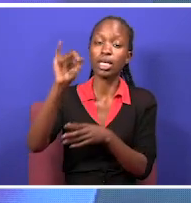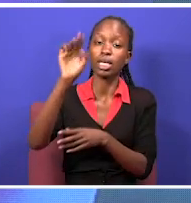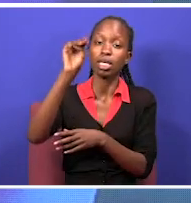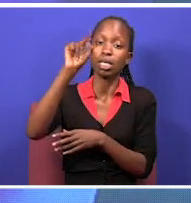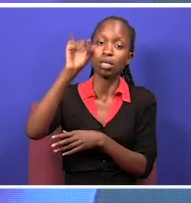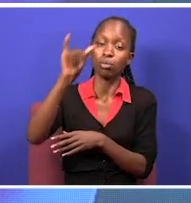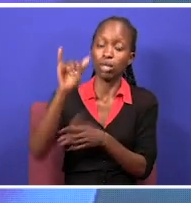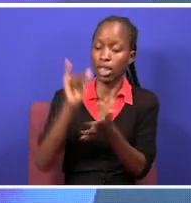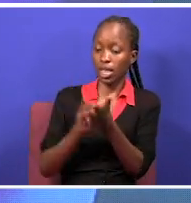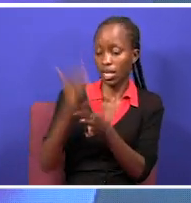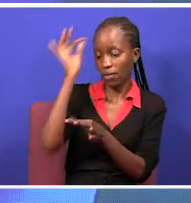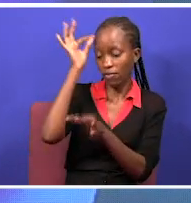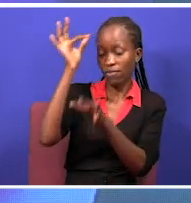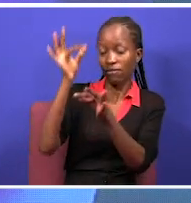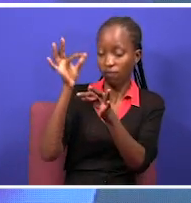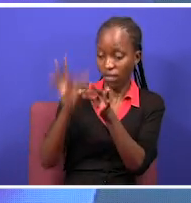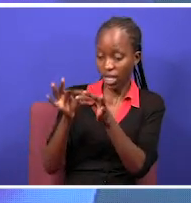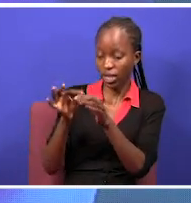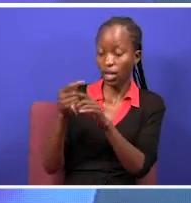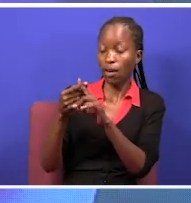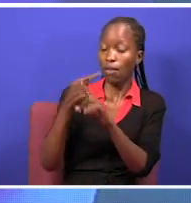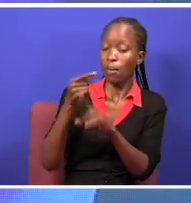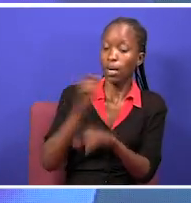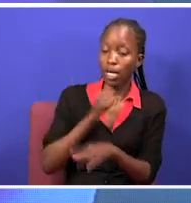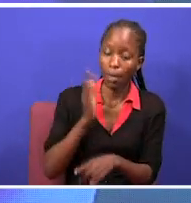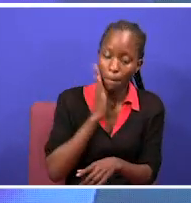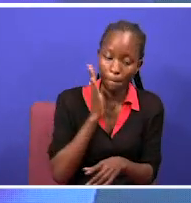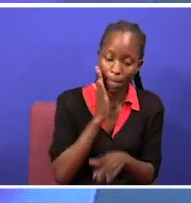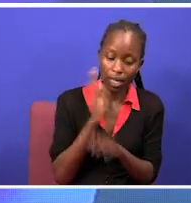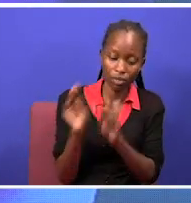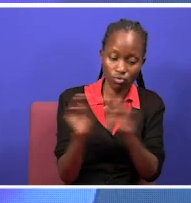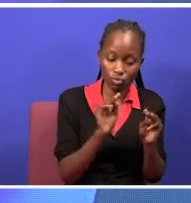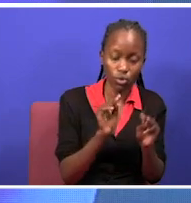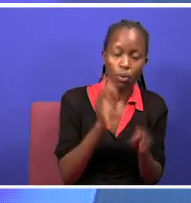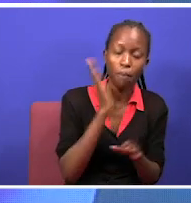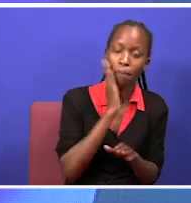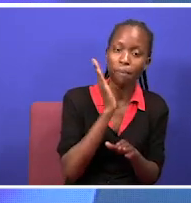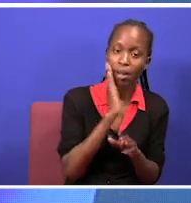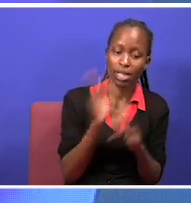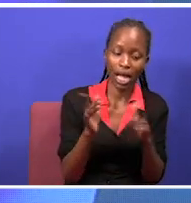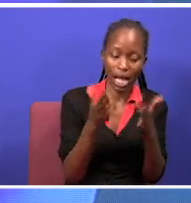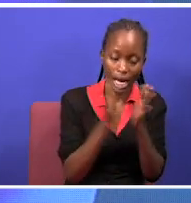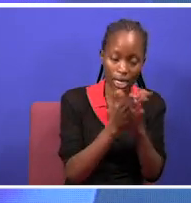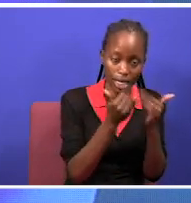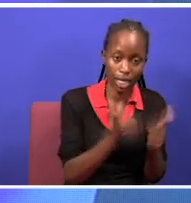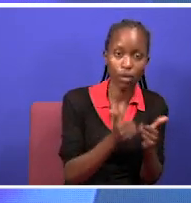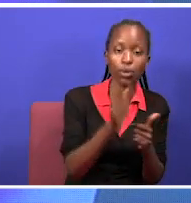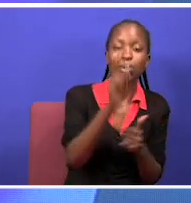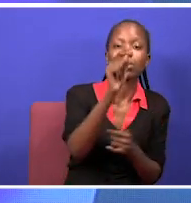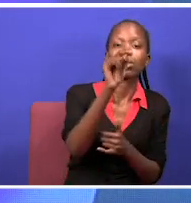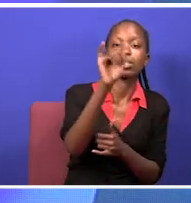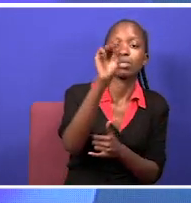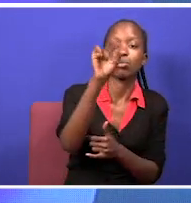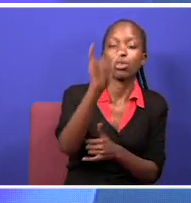the faith had been passed on from grandmother Lois, mother Eunice, and eventually